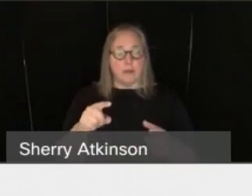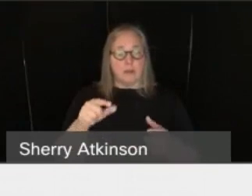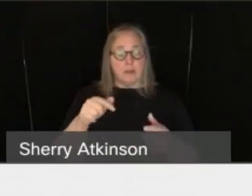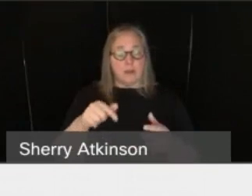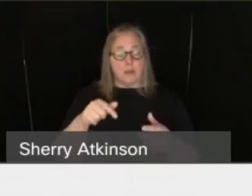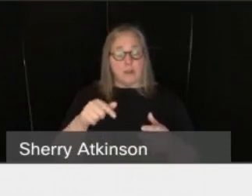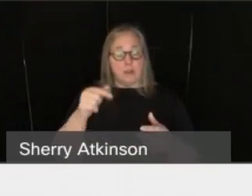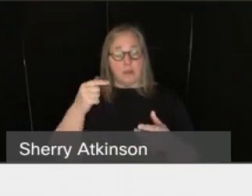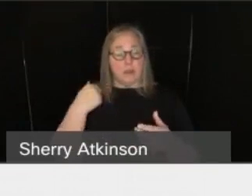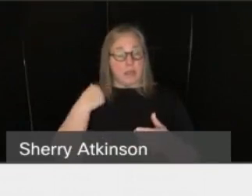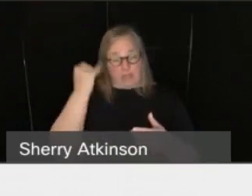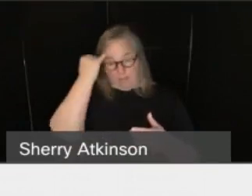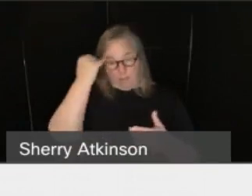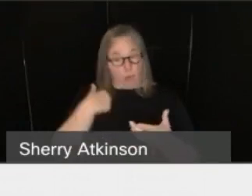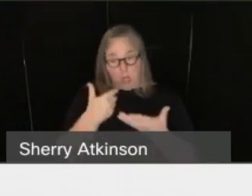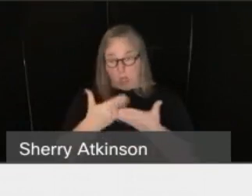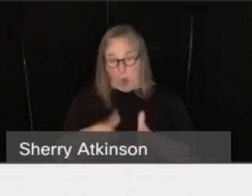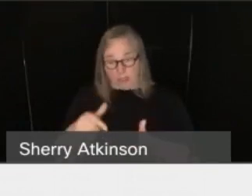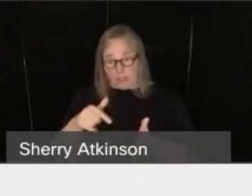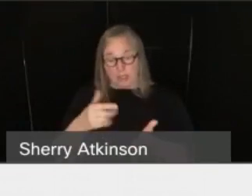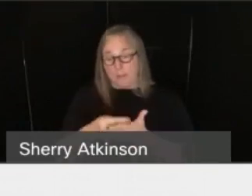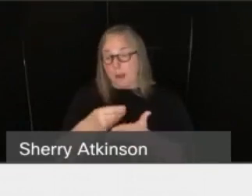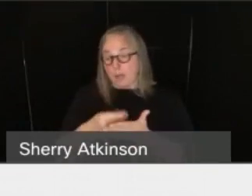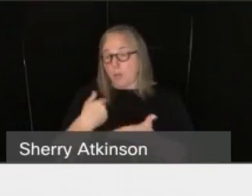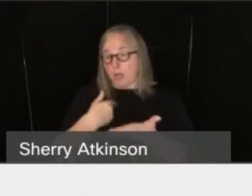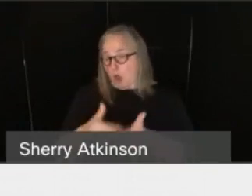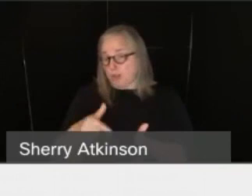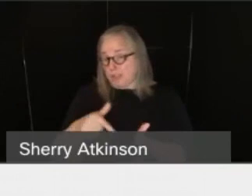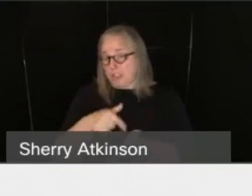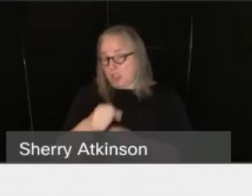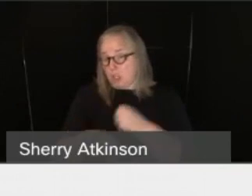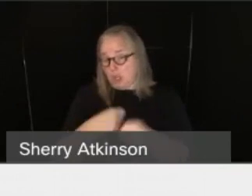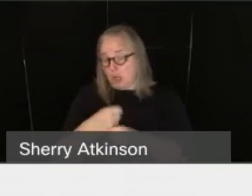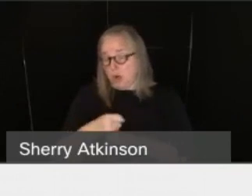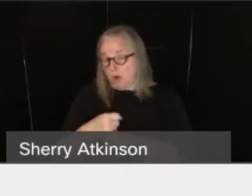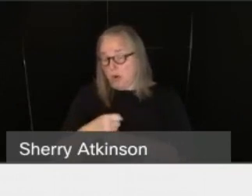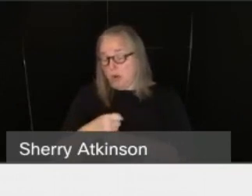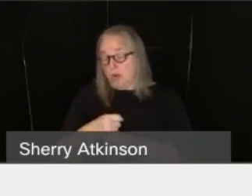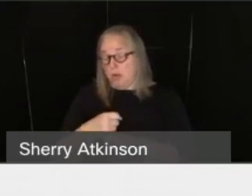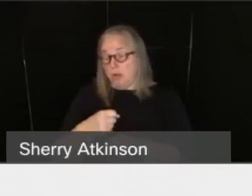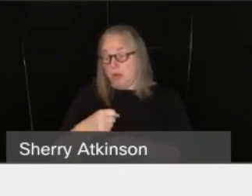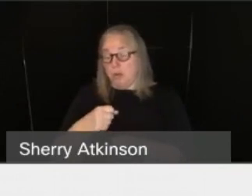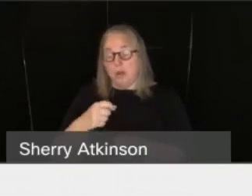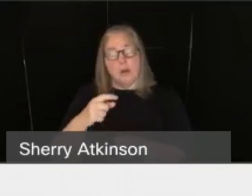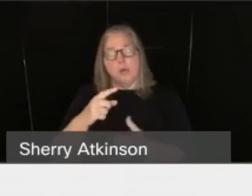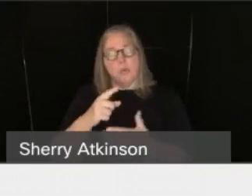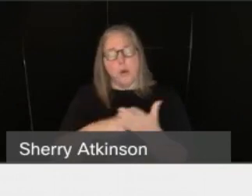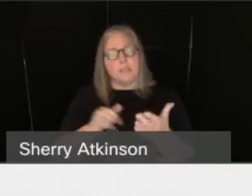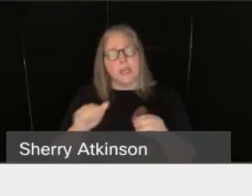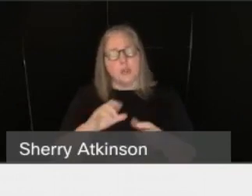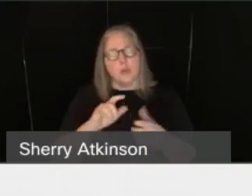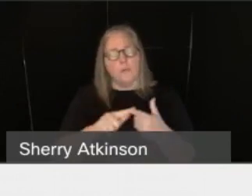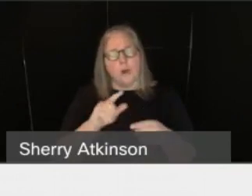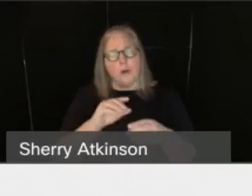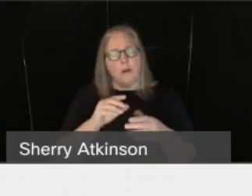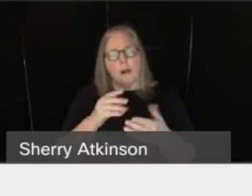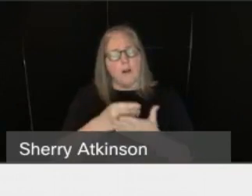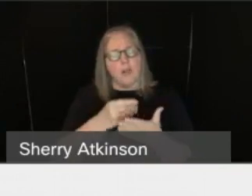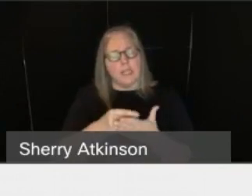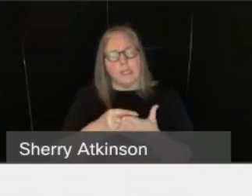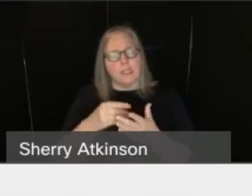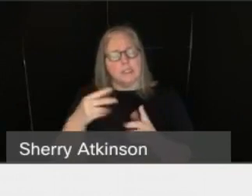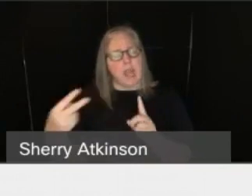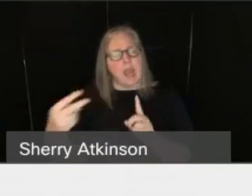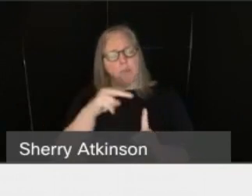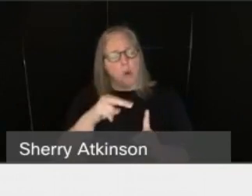we don't get back, what does that do in terms of, from a funding standpoint, in terms of formulas and so forth? What does that put the school system,